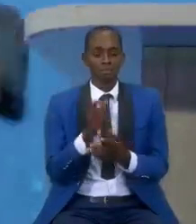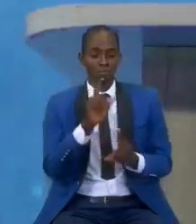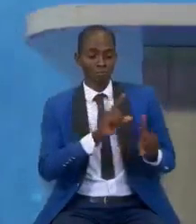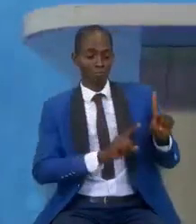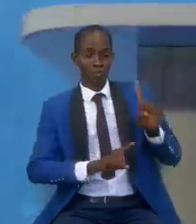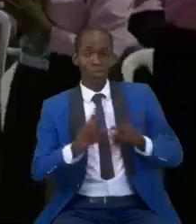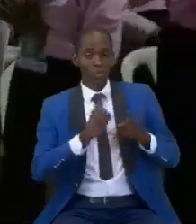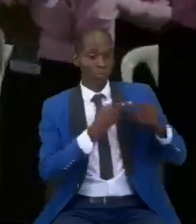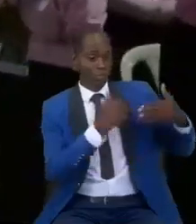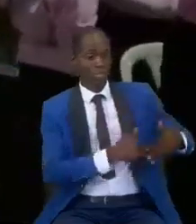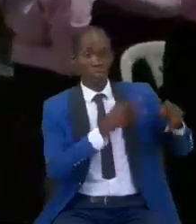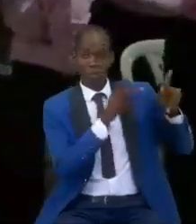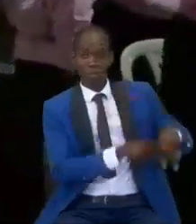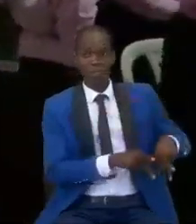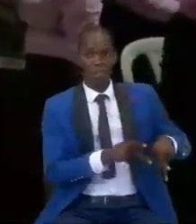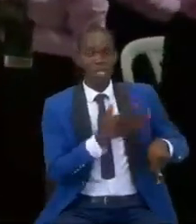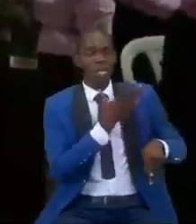to eyeball.